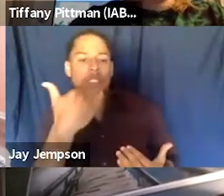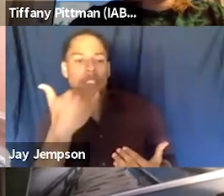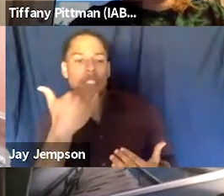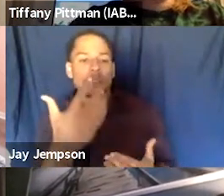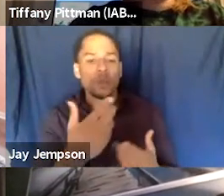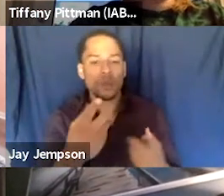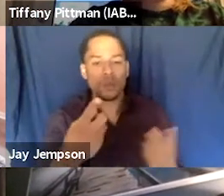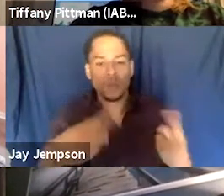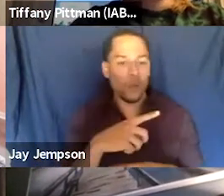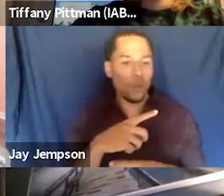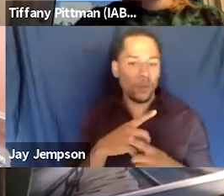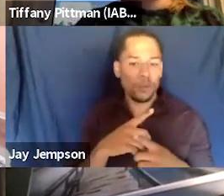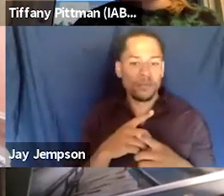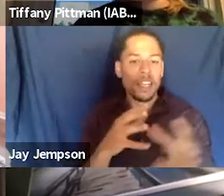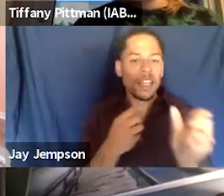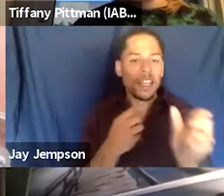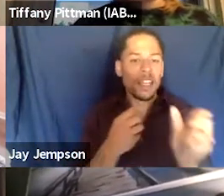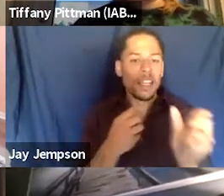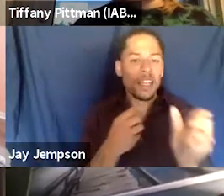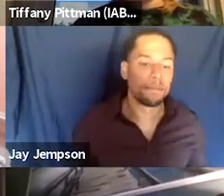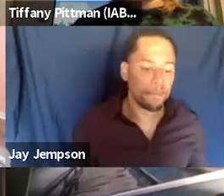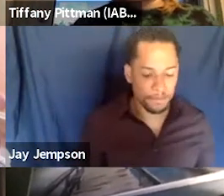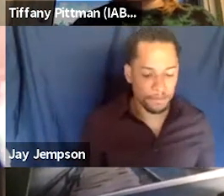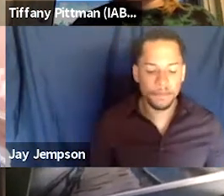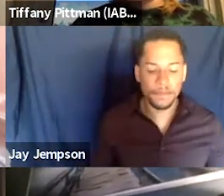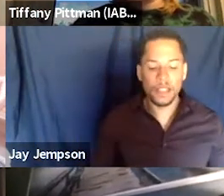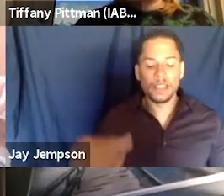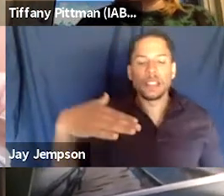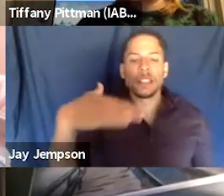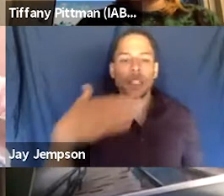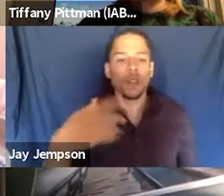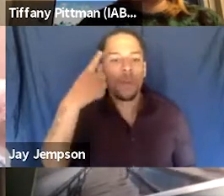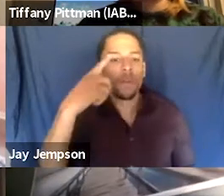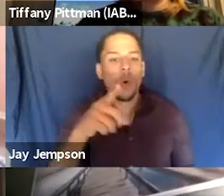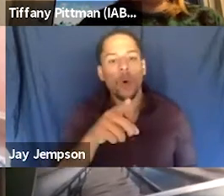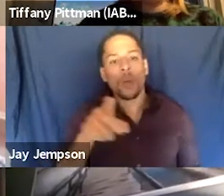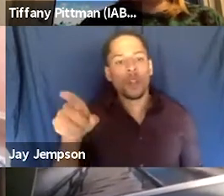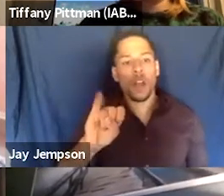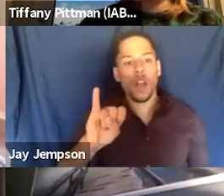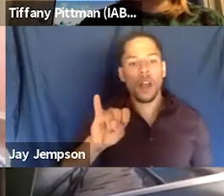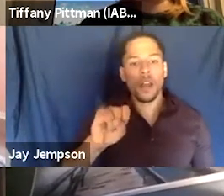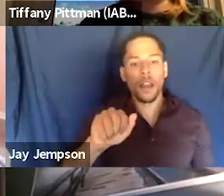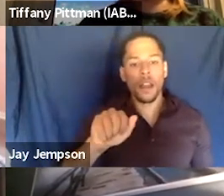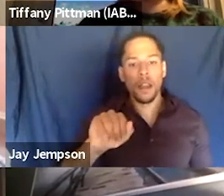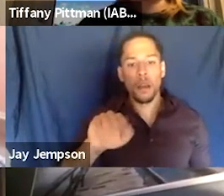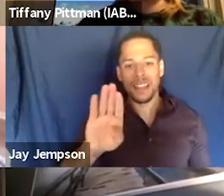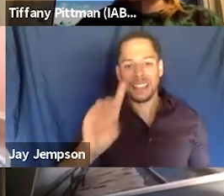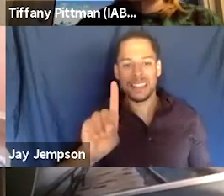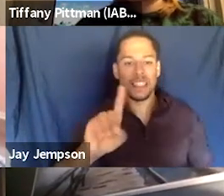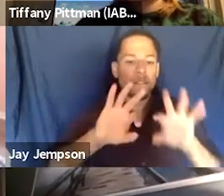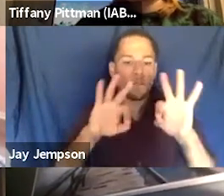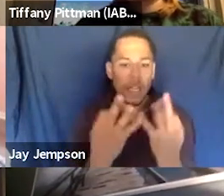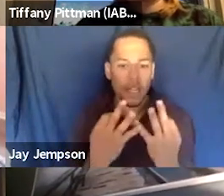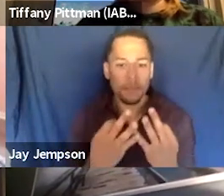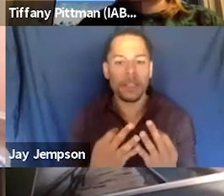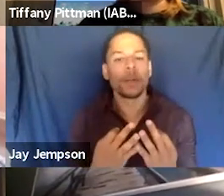Thank you all, thank you IABD family, and I say family intently, for being in the space with us. You know, this is the family reunion we get to